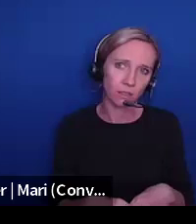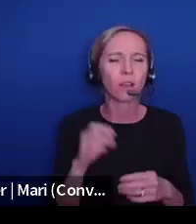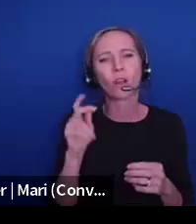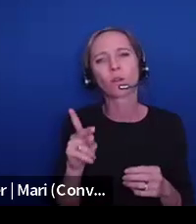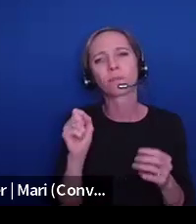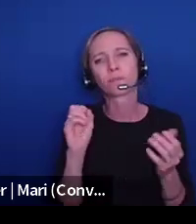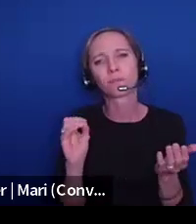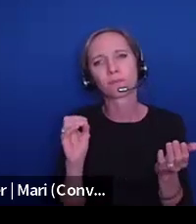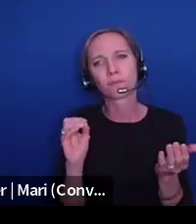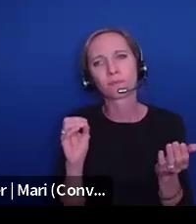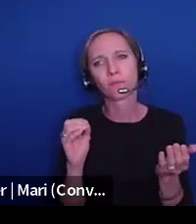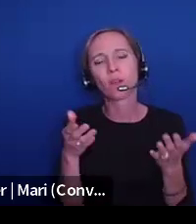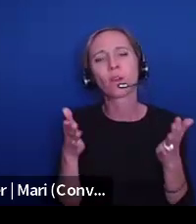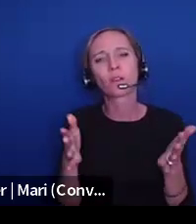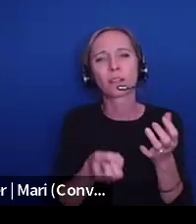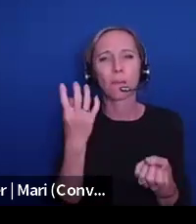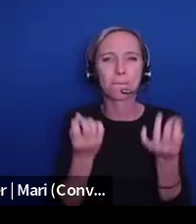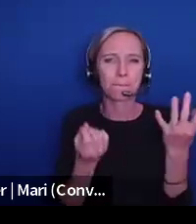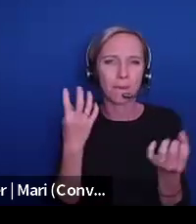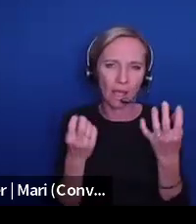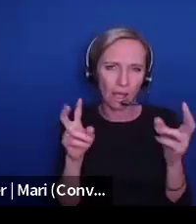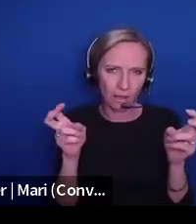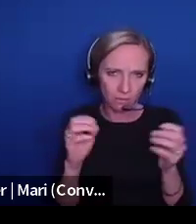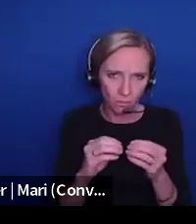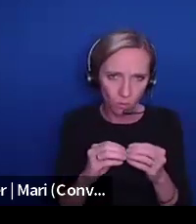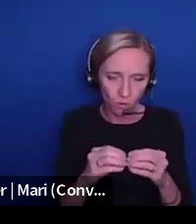Okay, so let's unpack more.